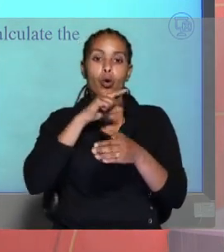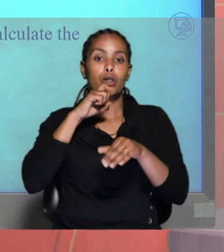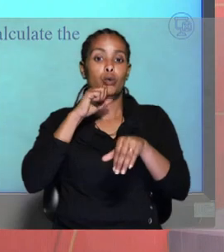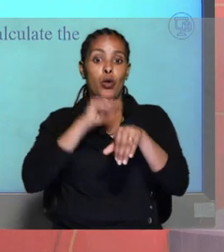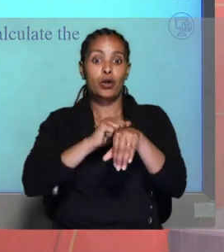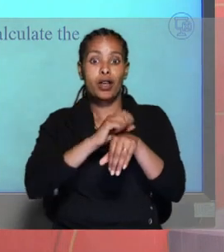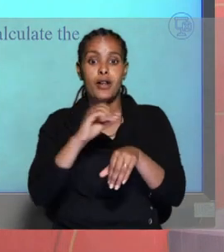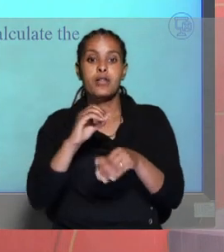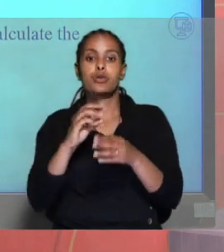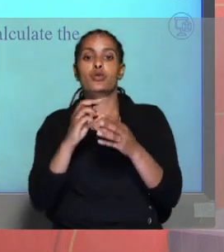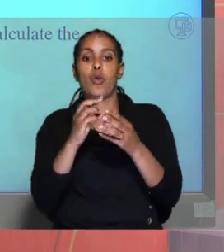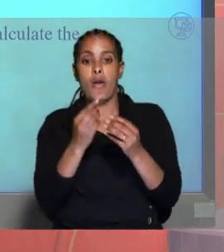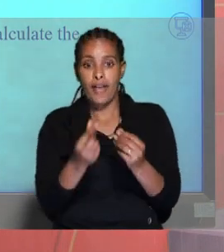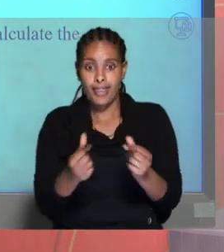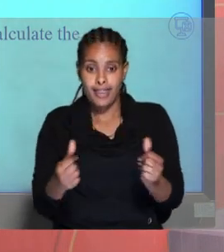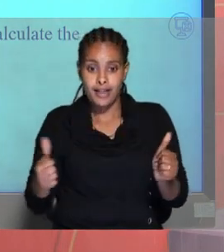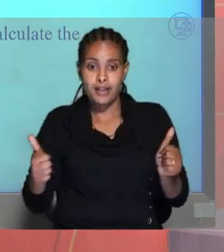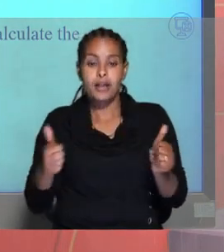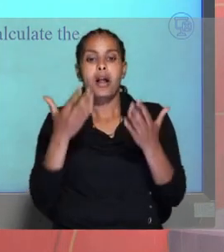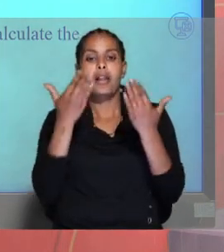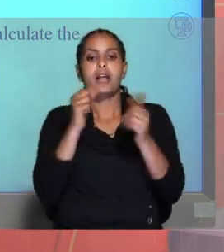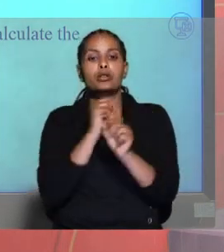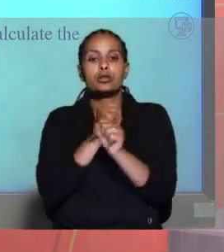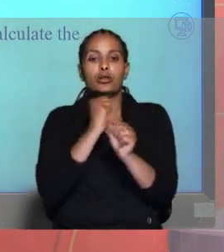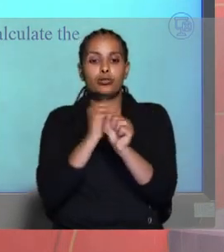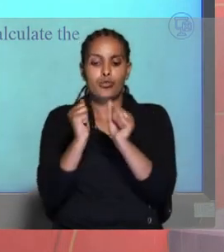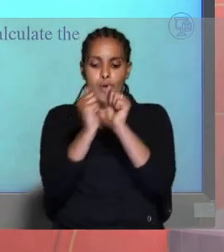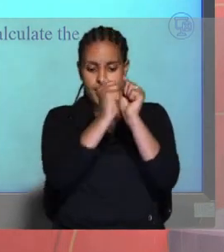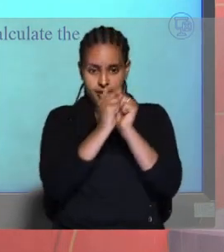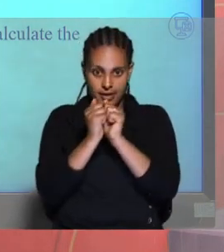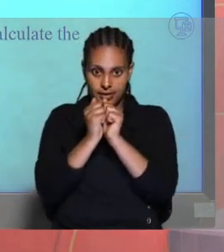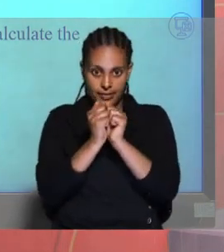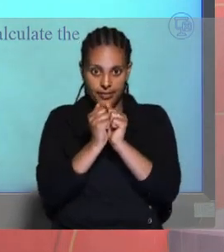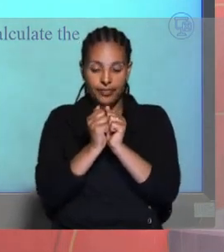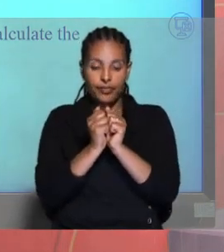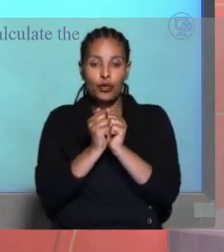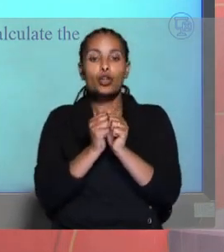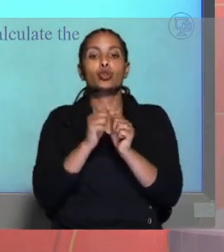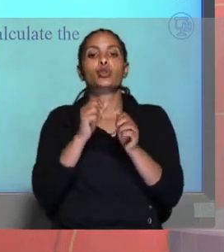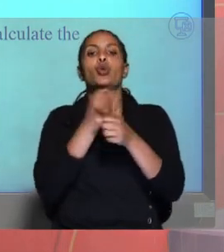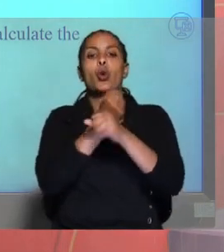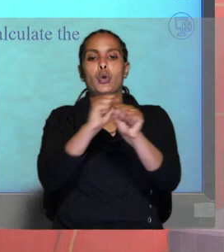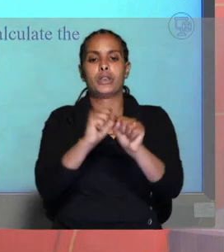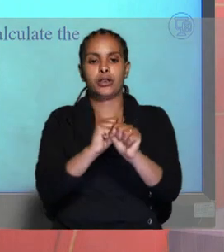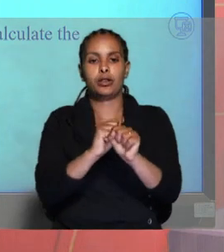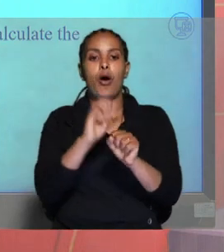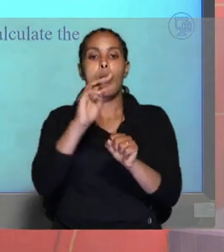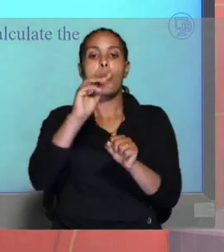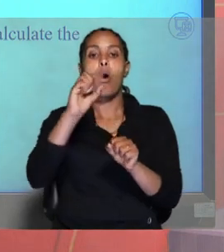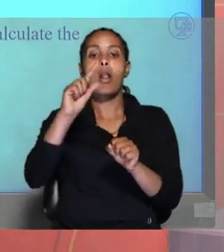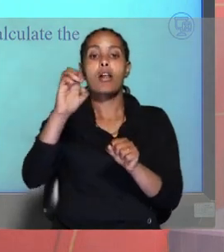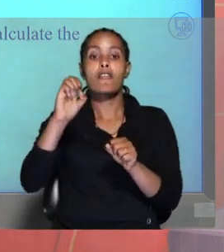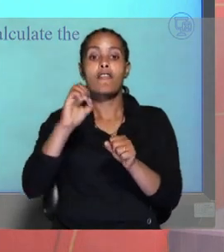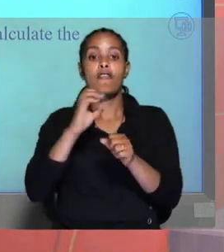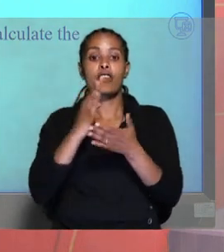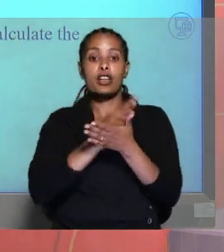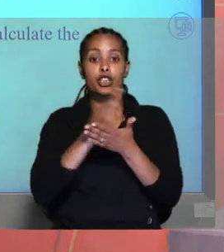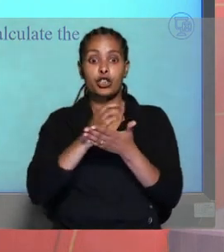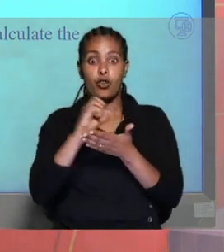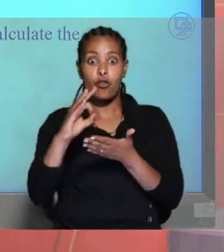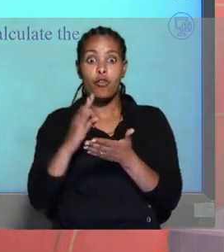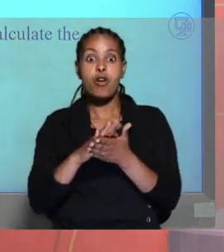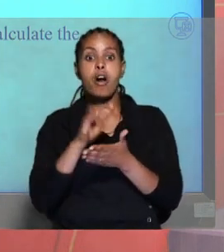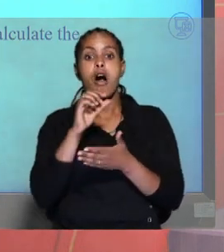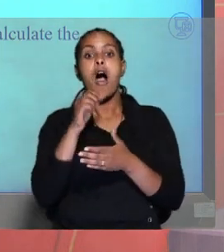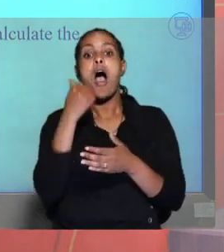the solvent. Let us do together. Solution. Mole fraction of the solid, mole fraction